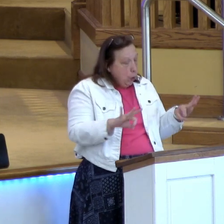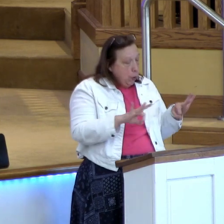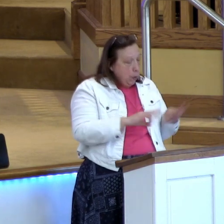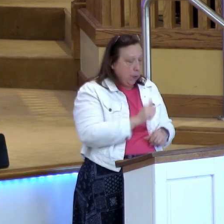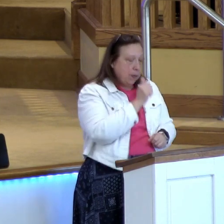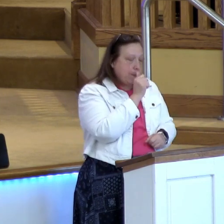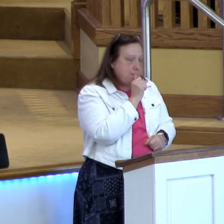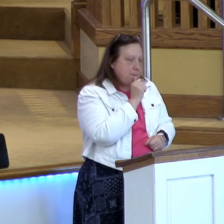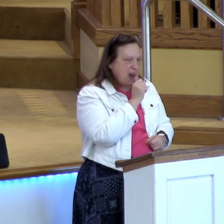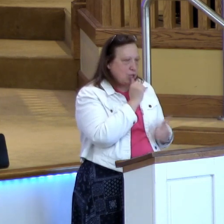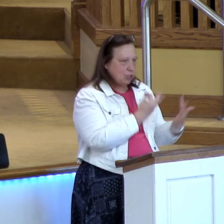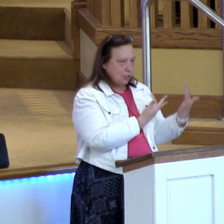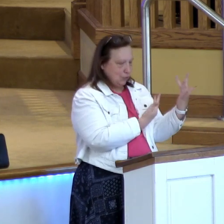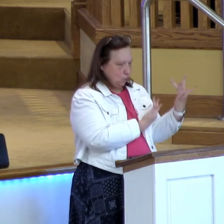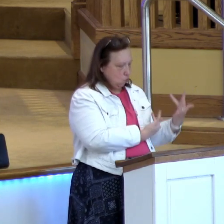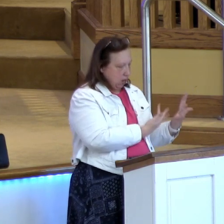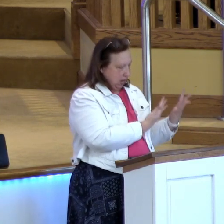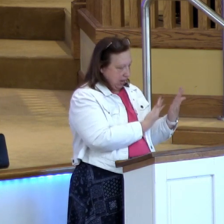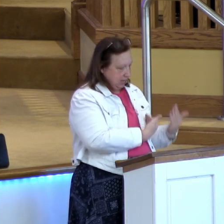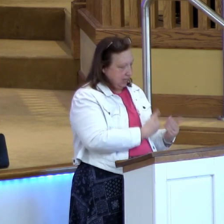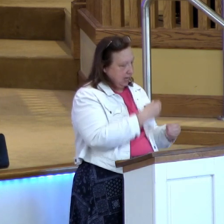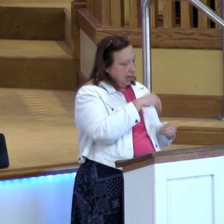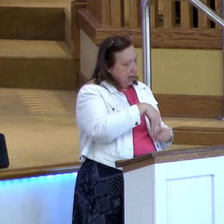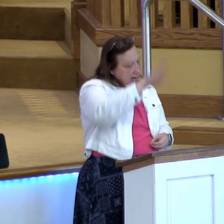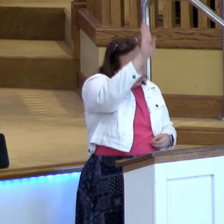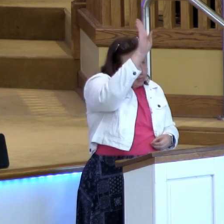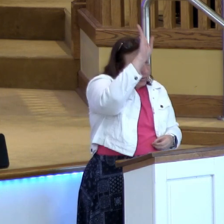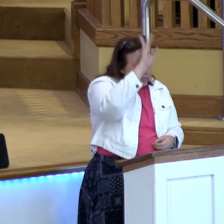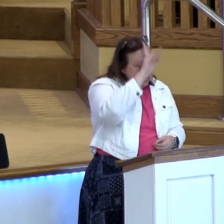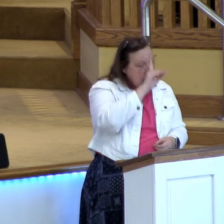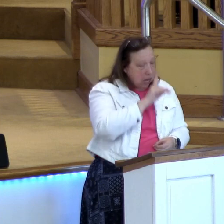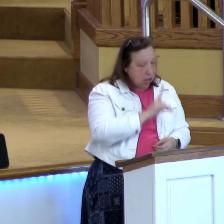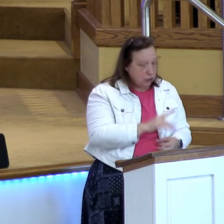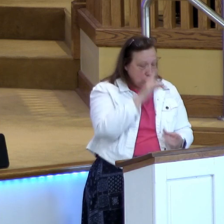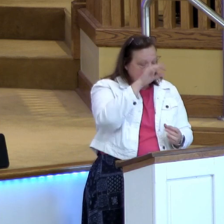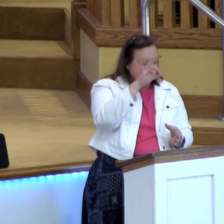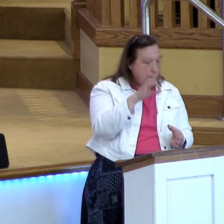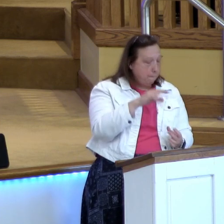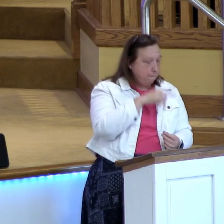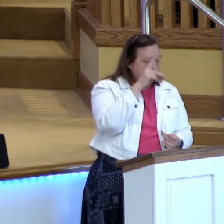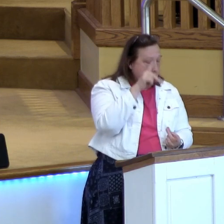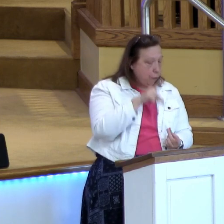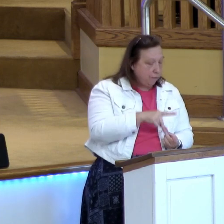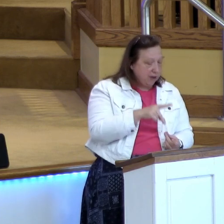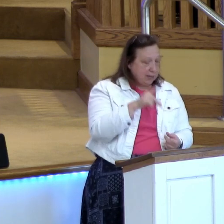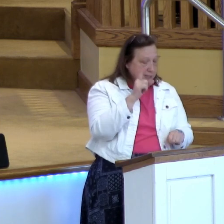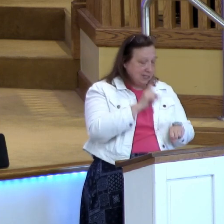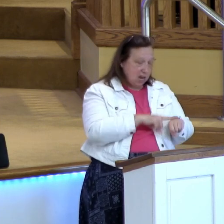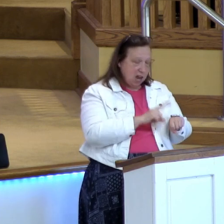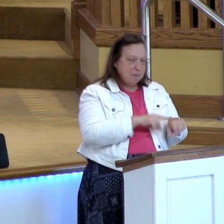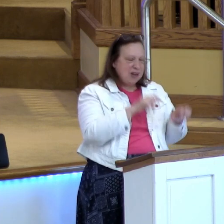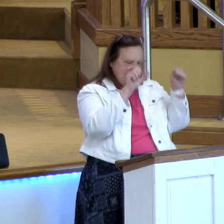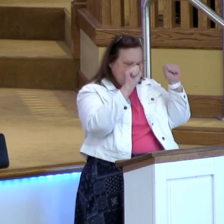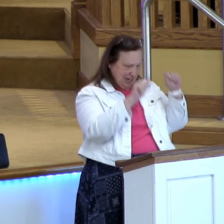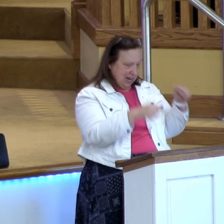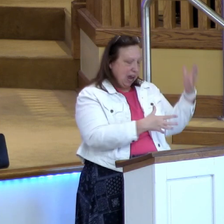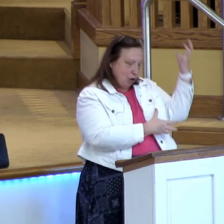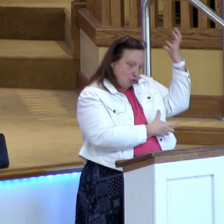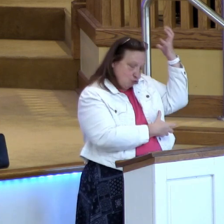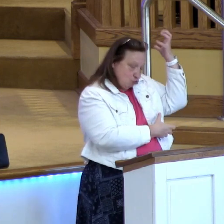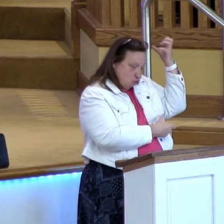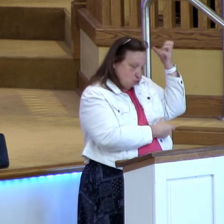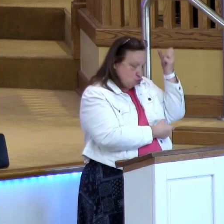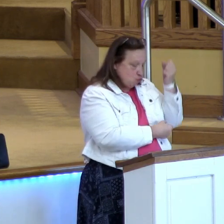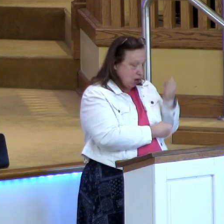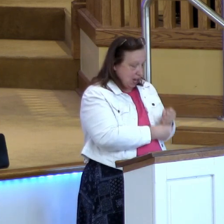perfect time, you can always trust. When the moment is